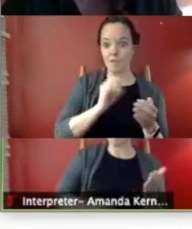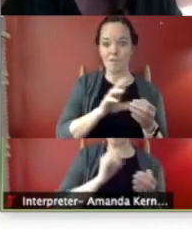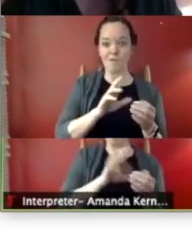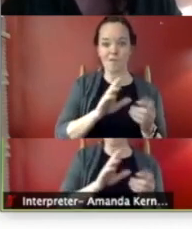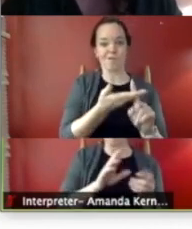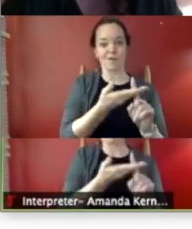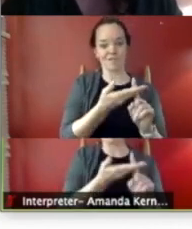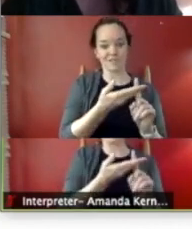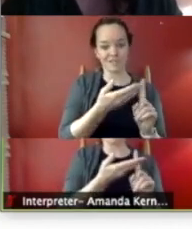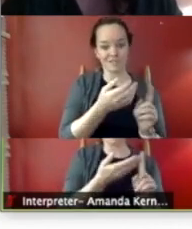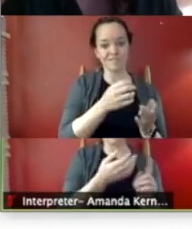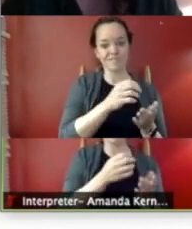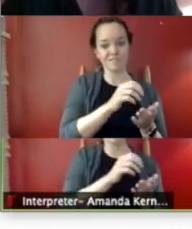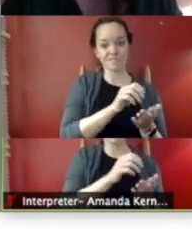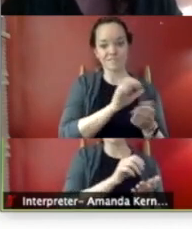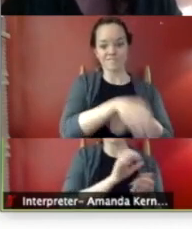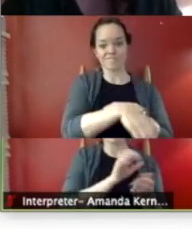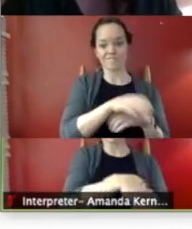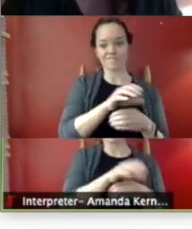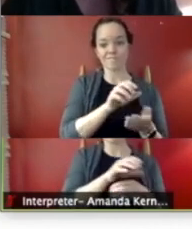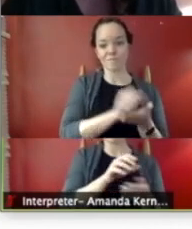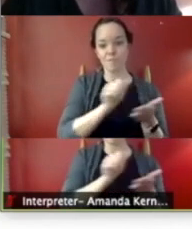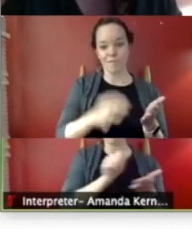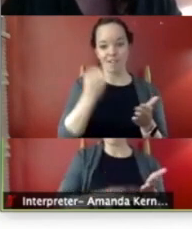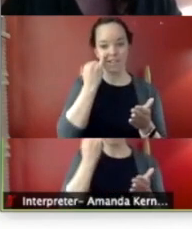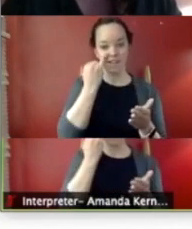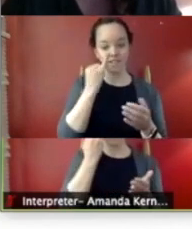option. Next slide.